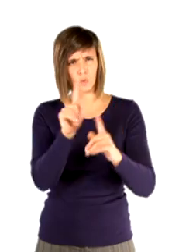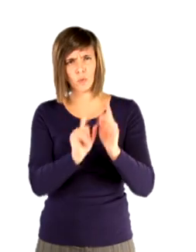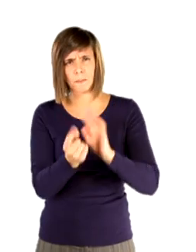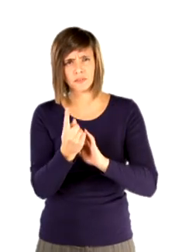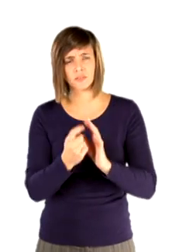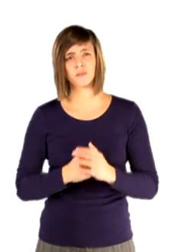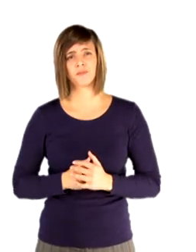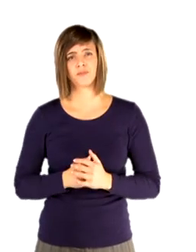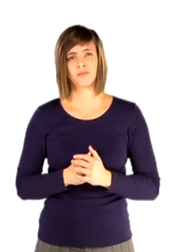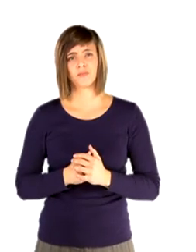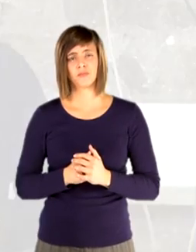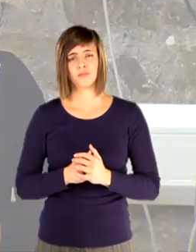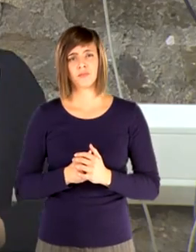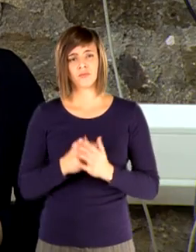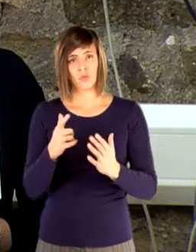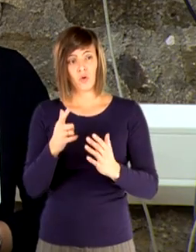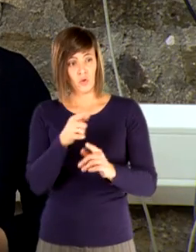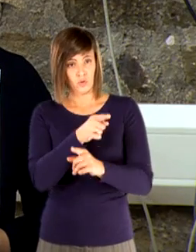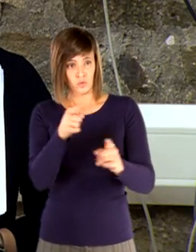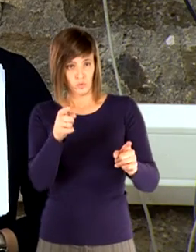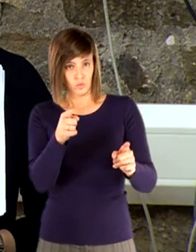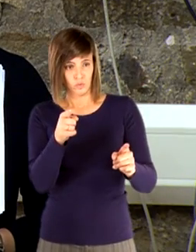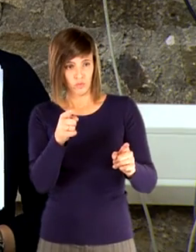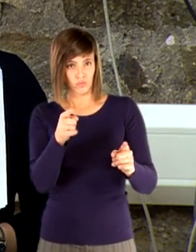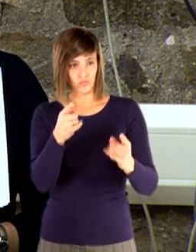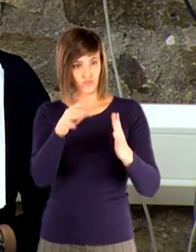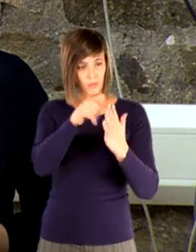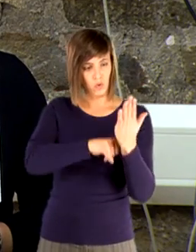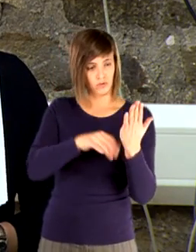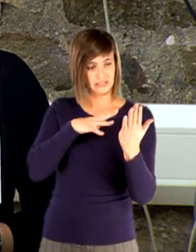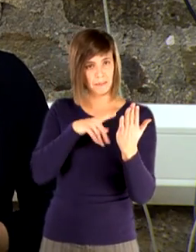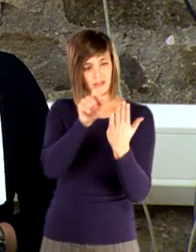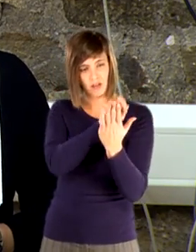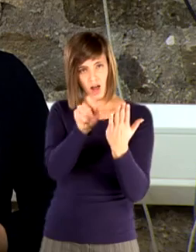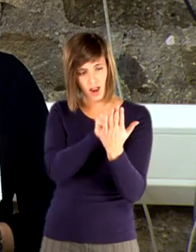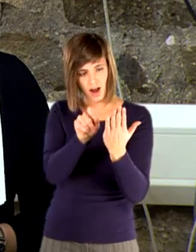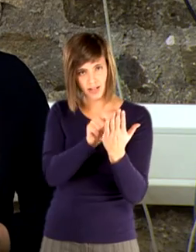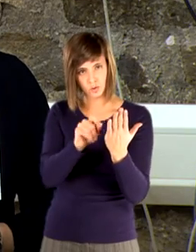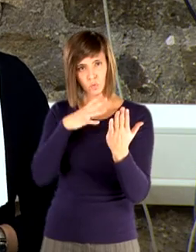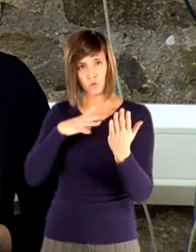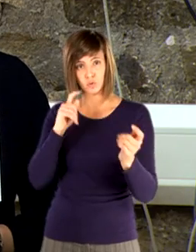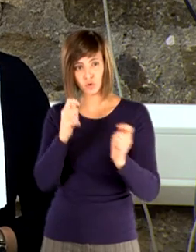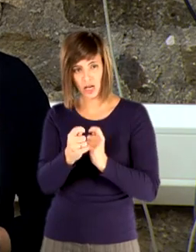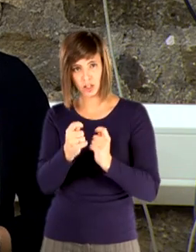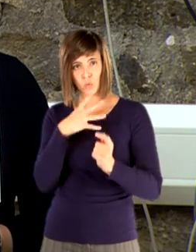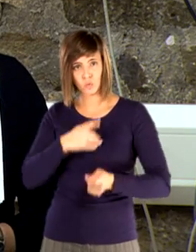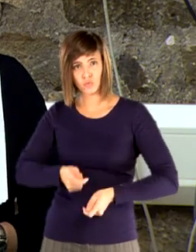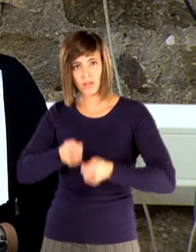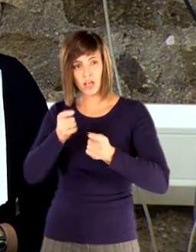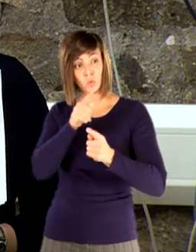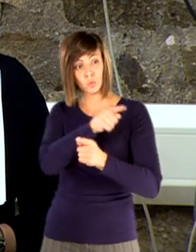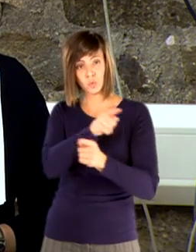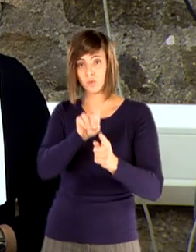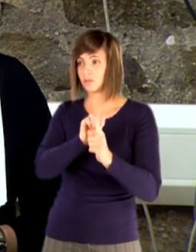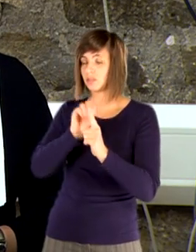checked the statement? So looking back then at what you've got your reports and you've underlined, you've highlighted the bits that you want,